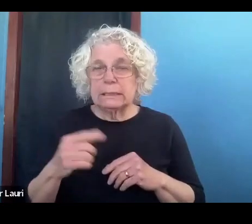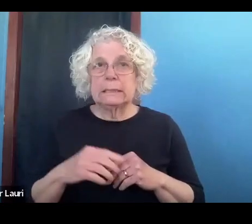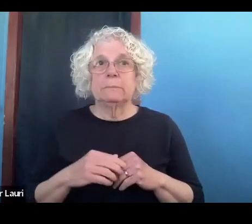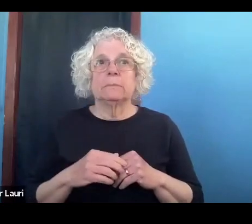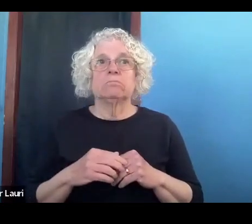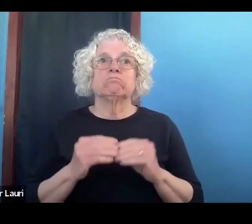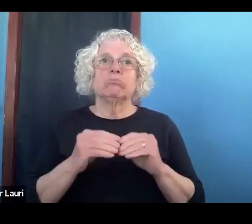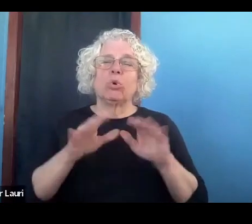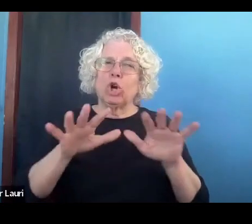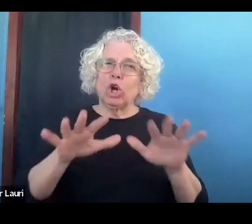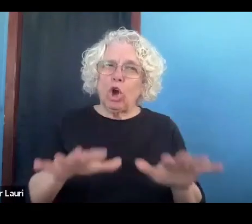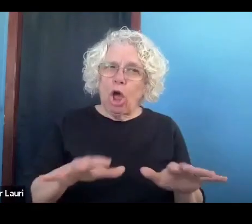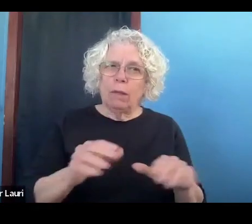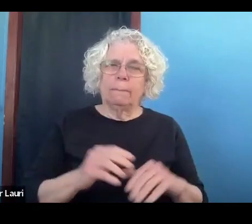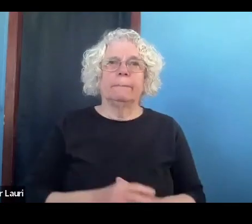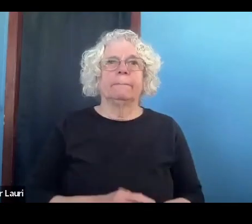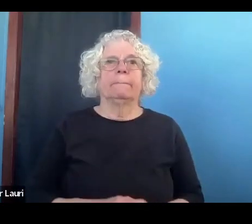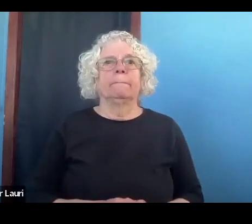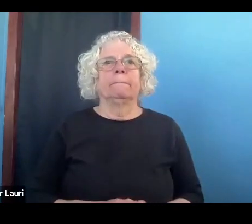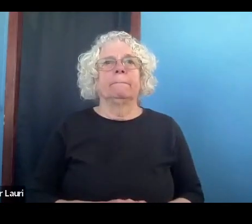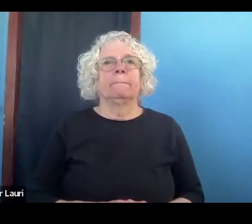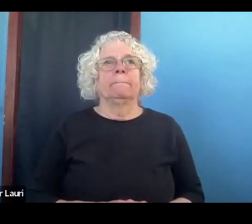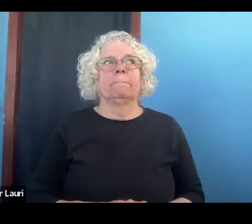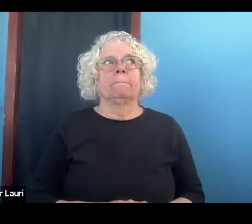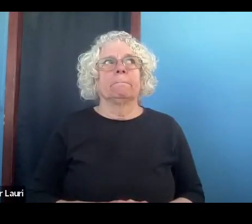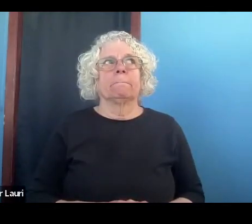setting. So,